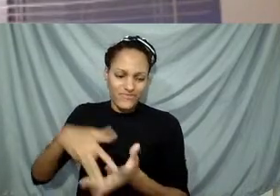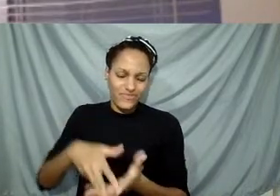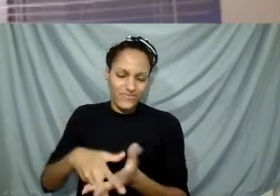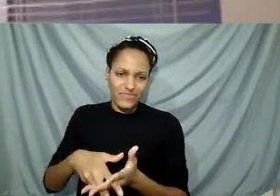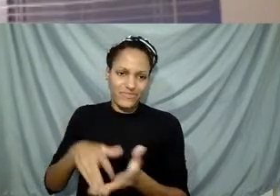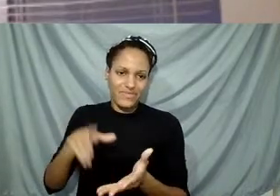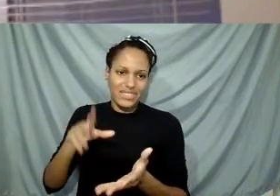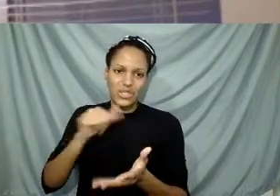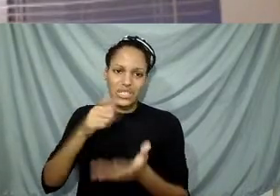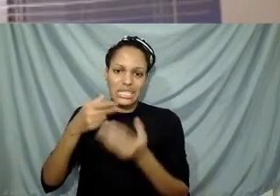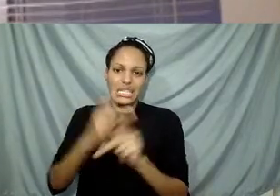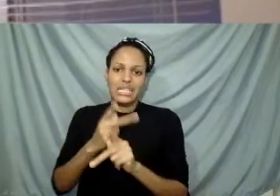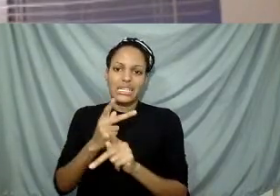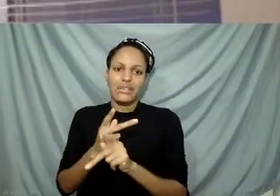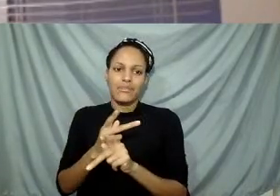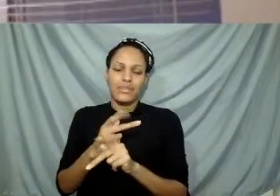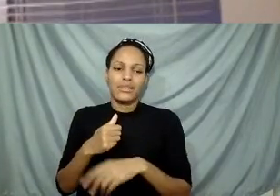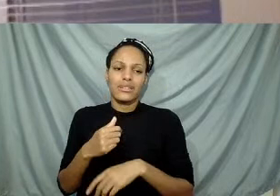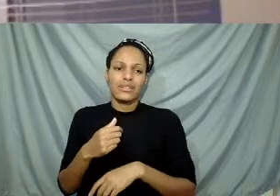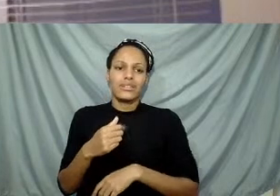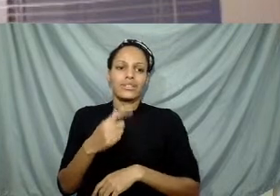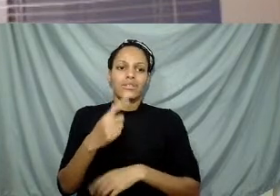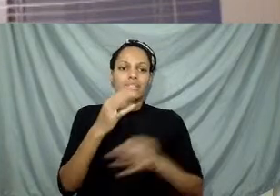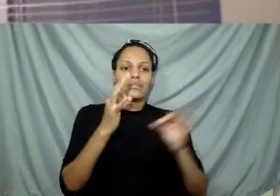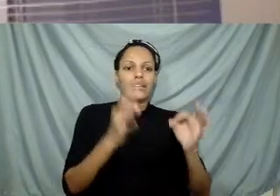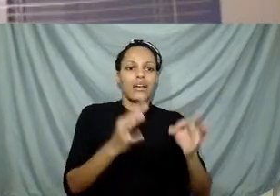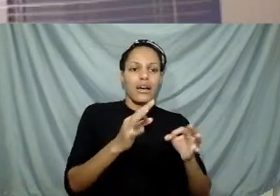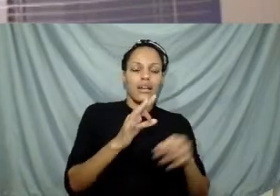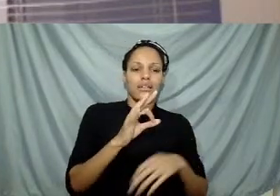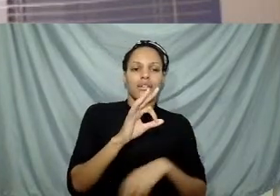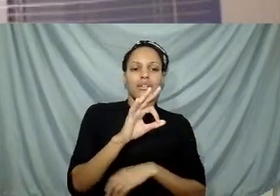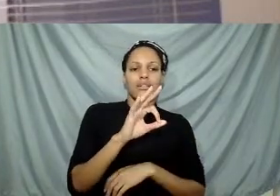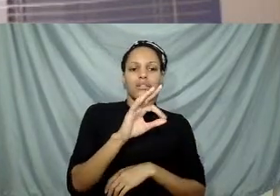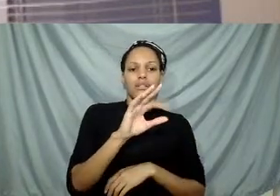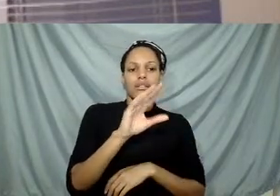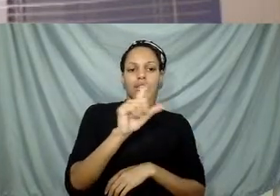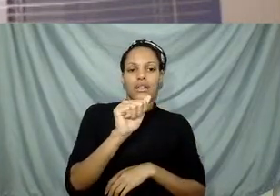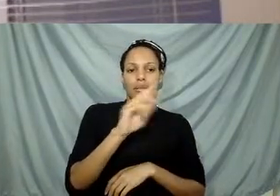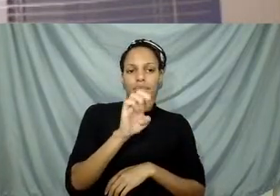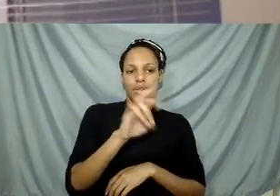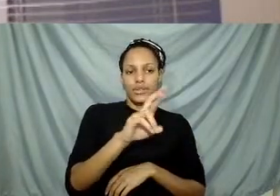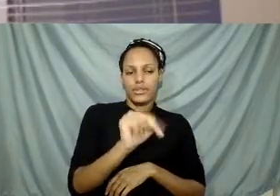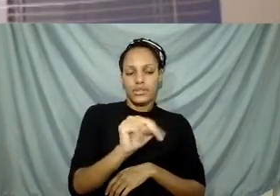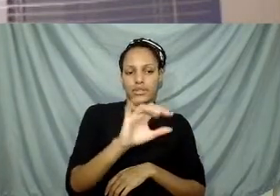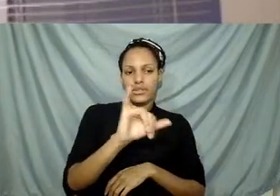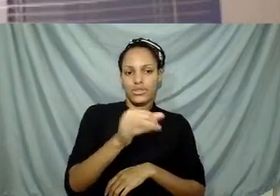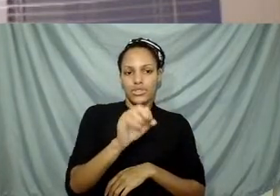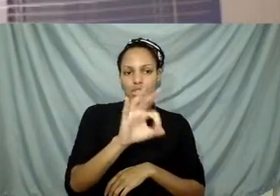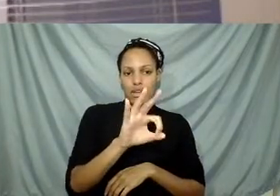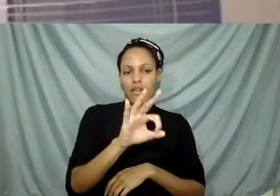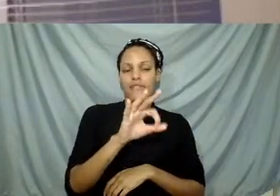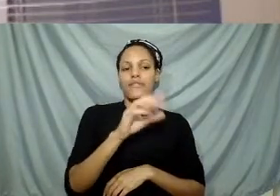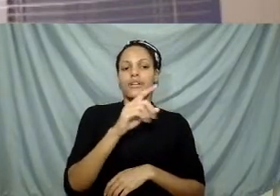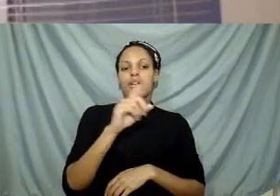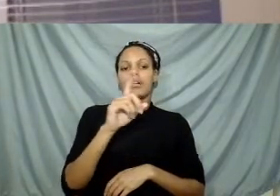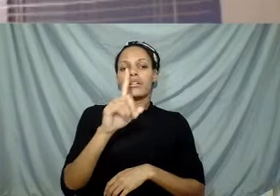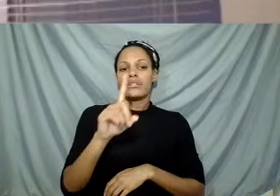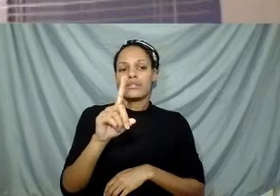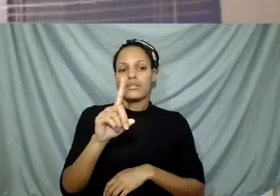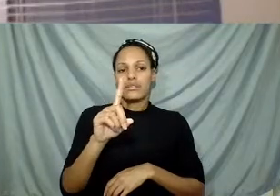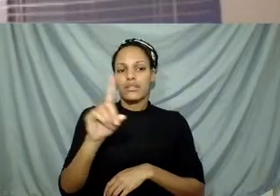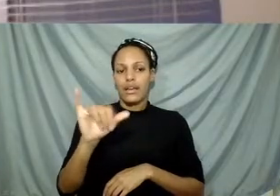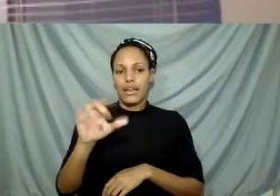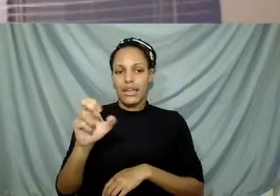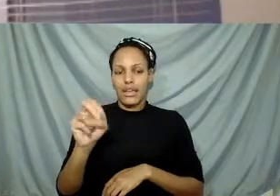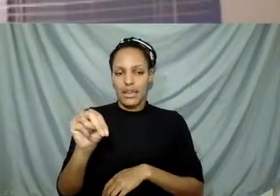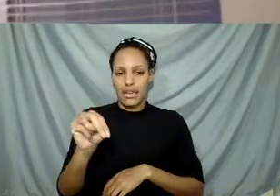Gary Abbott, Laverne Jeff, she was working with the company at the time, Diane Schober and